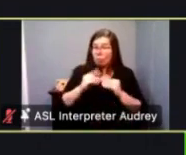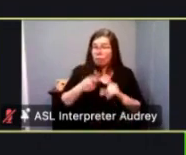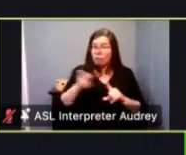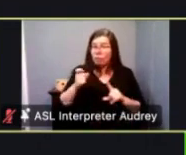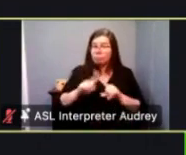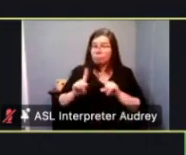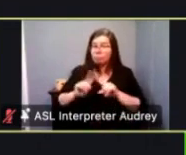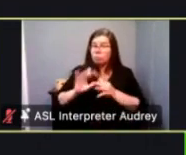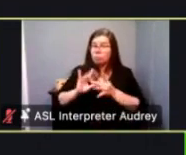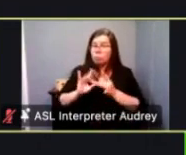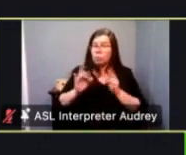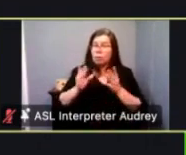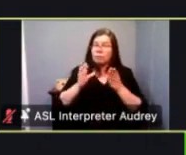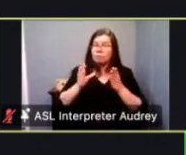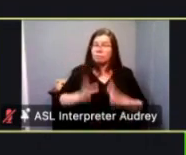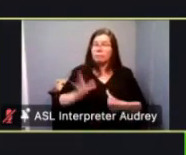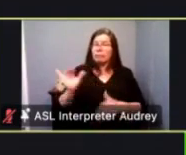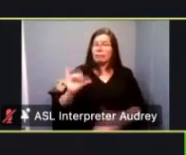visit